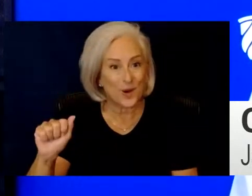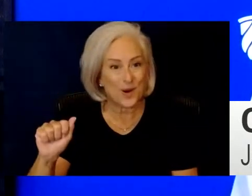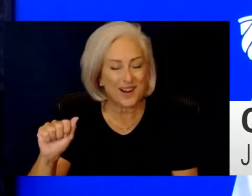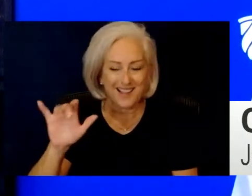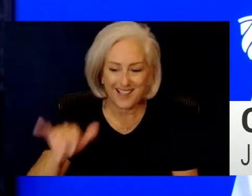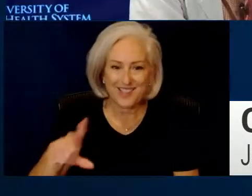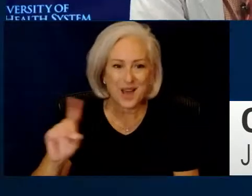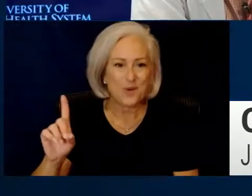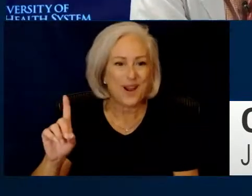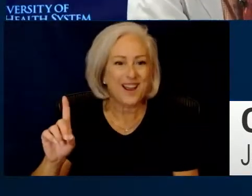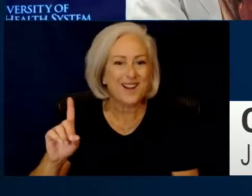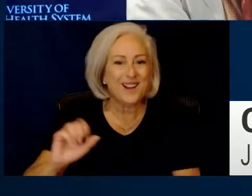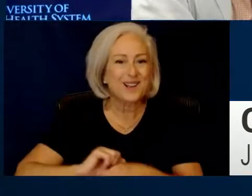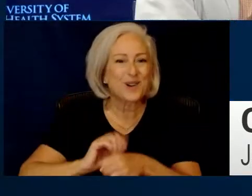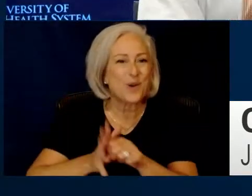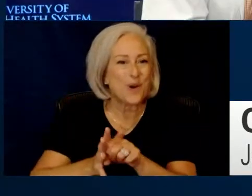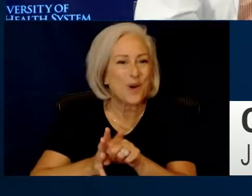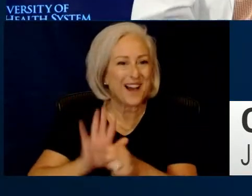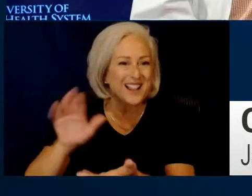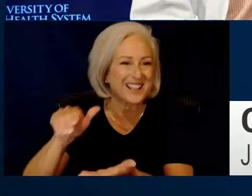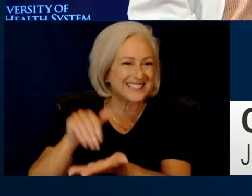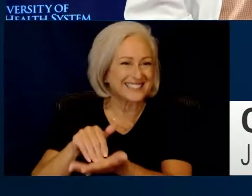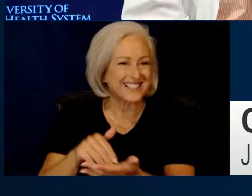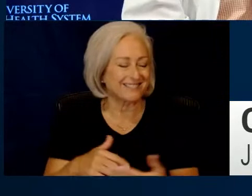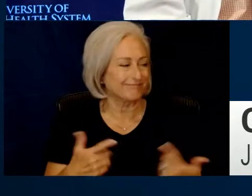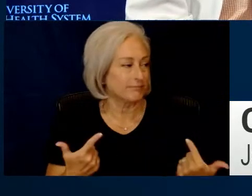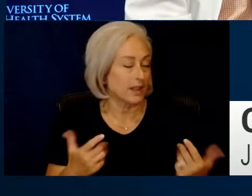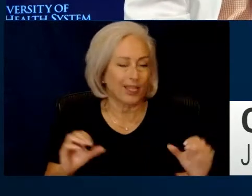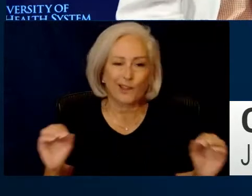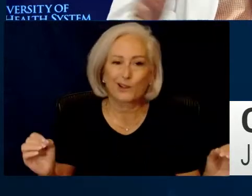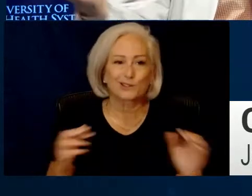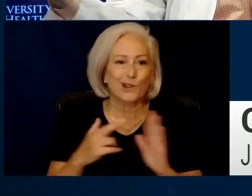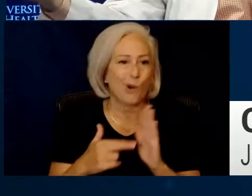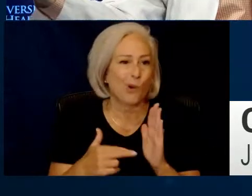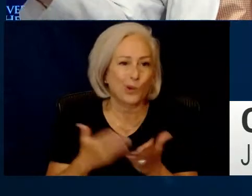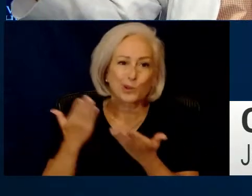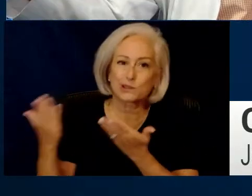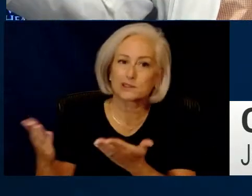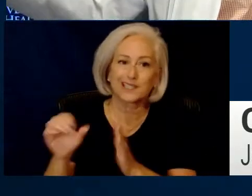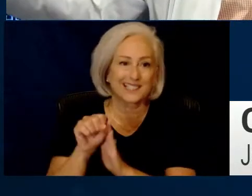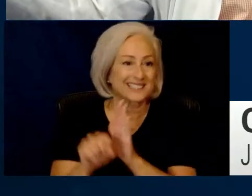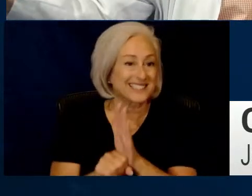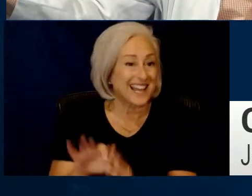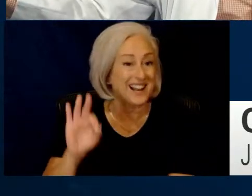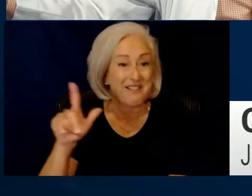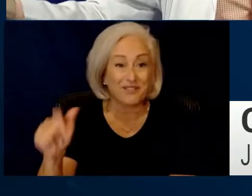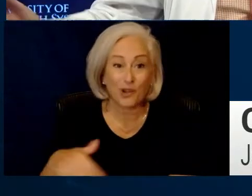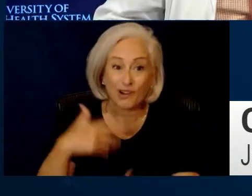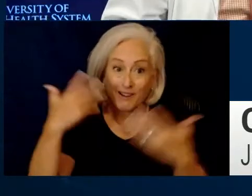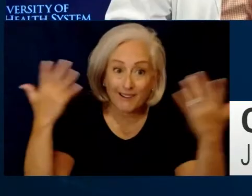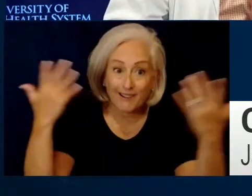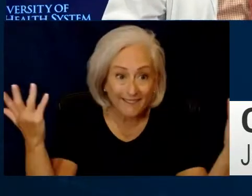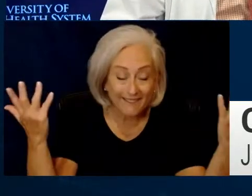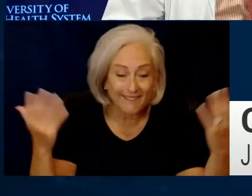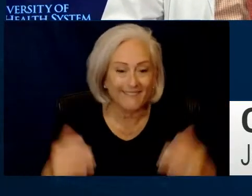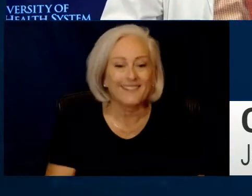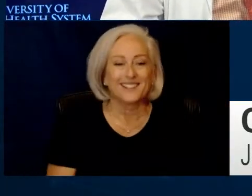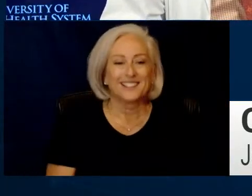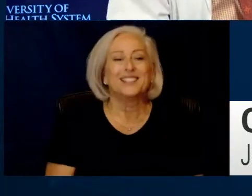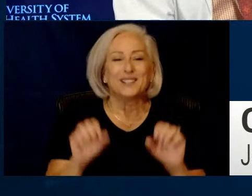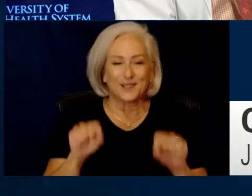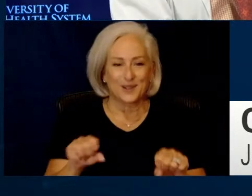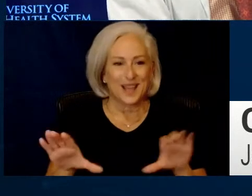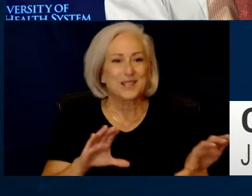Florida Coronavirus Central? I mean, there's no restrictions. There are no, I know. And the beaches, but luckily you can do a lot of things outdoors. A lot of stuff outside. Yeah. I love